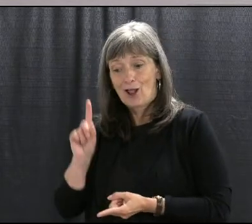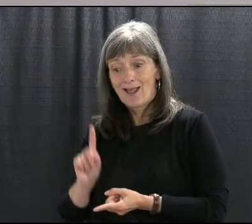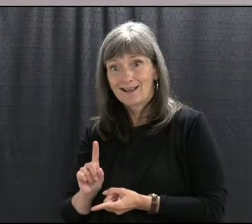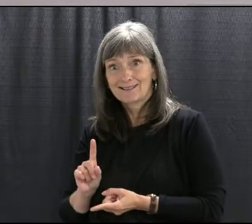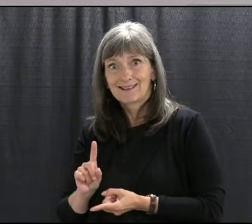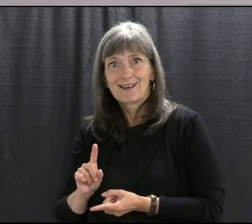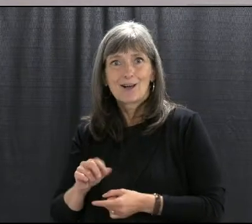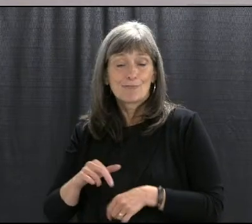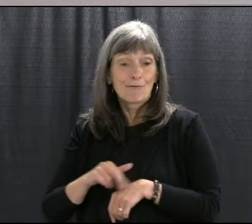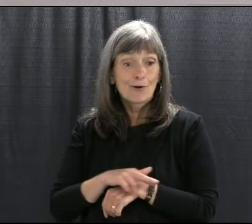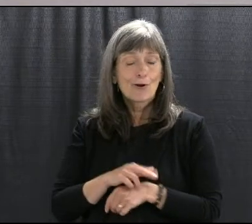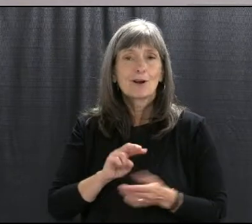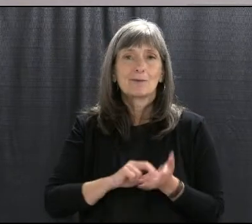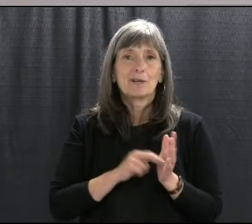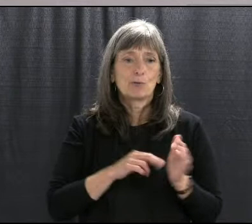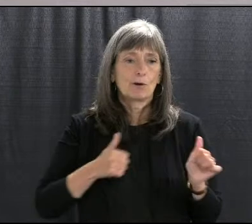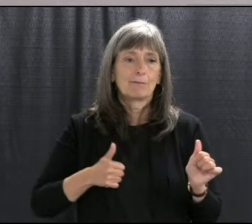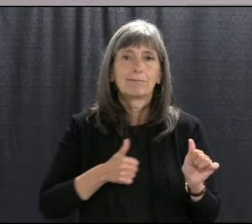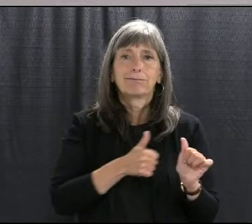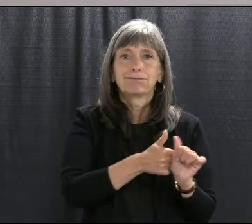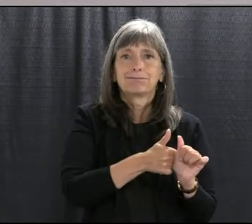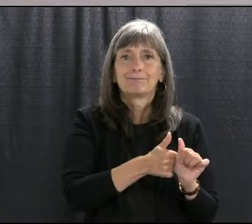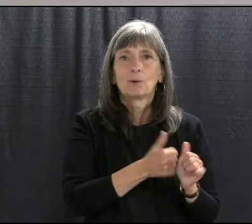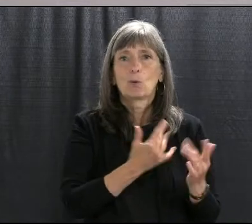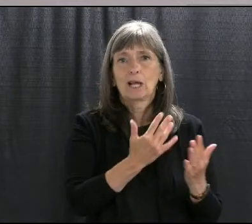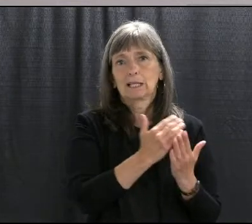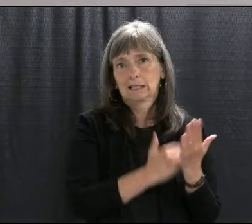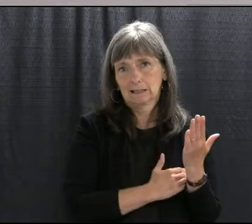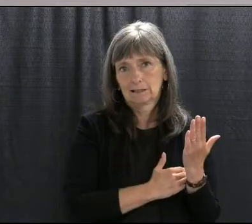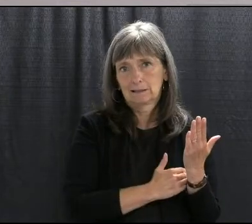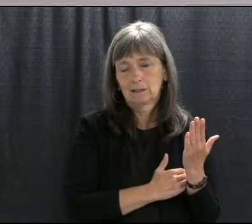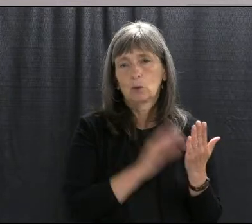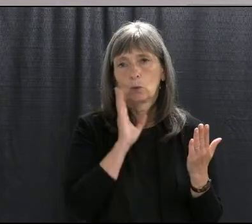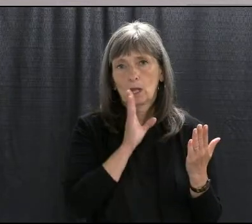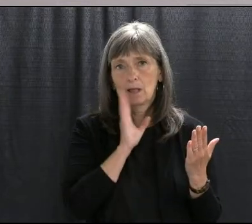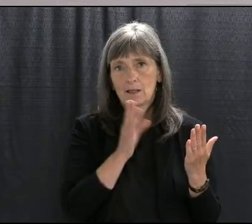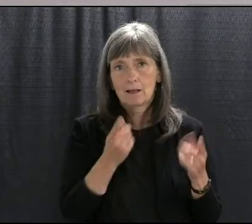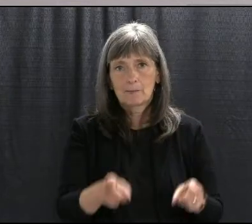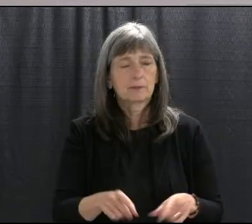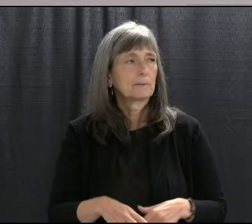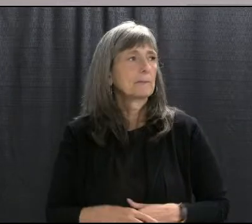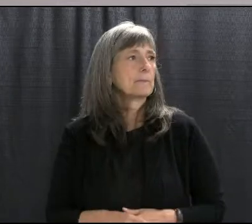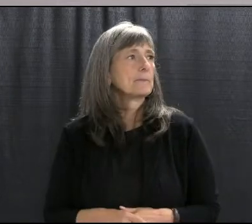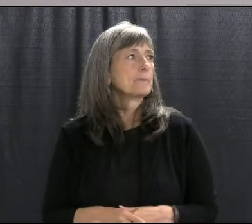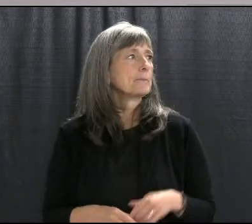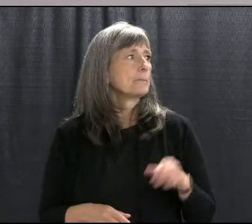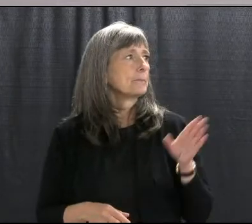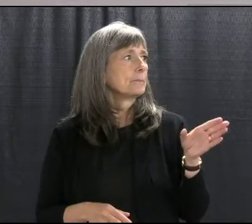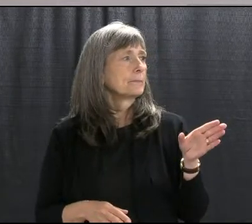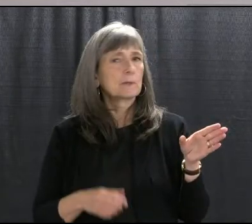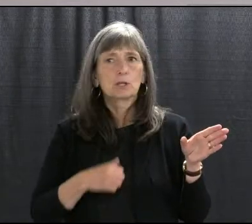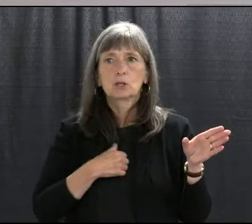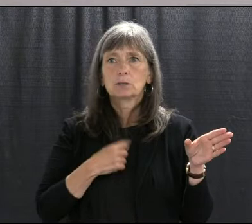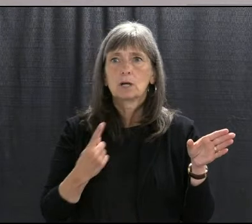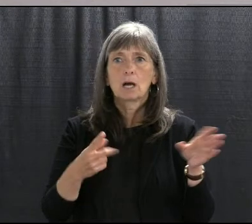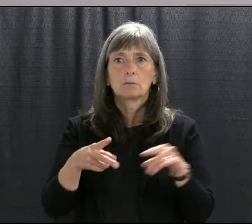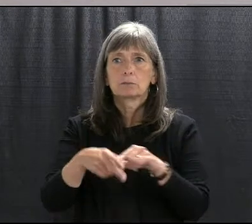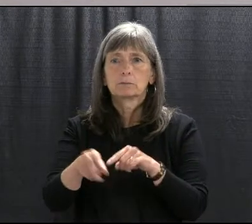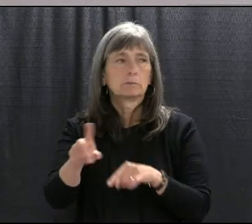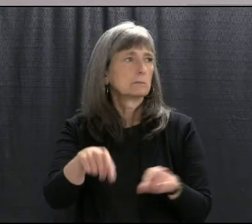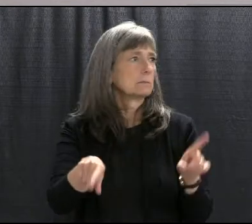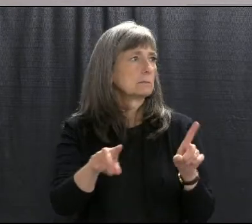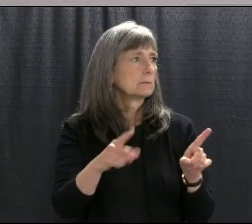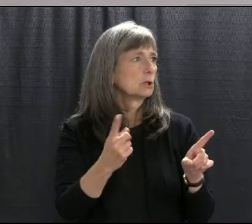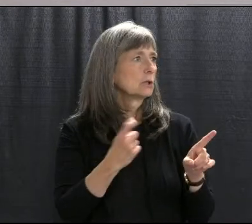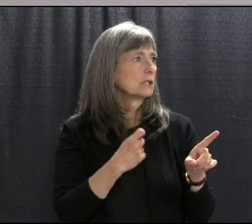is envisaged by the new St. Clair's Hospital. You mentioned that there's going to be dedicated. I think you got cut off, but then answer